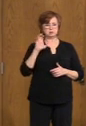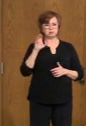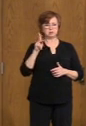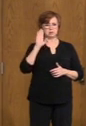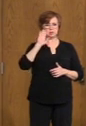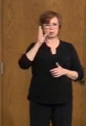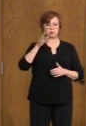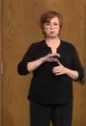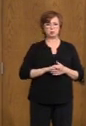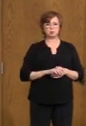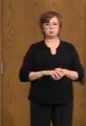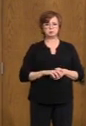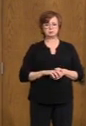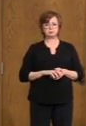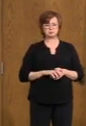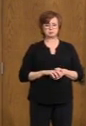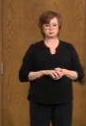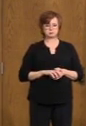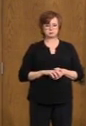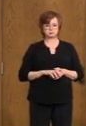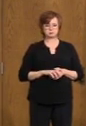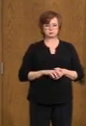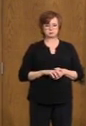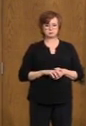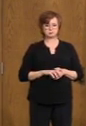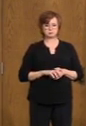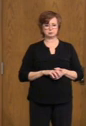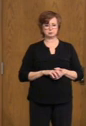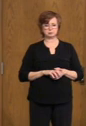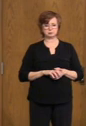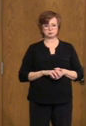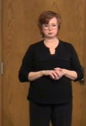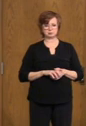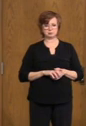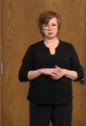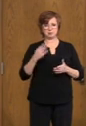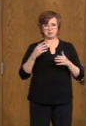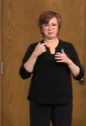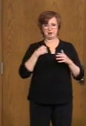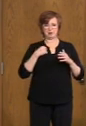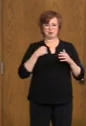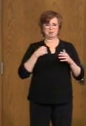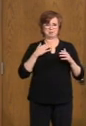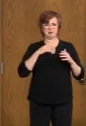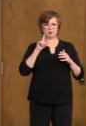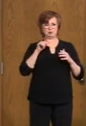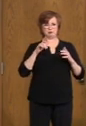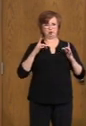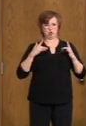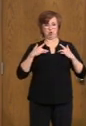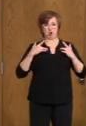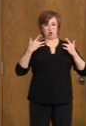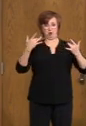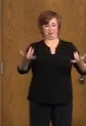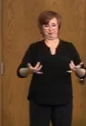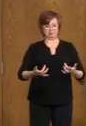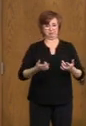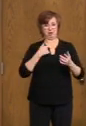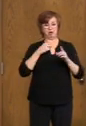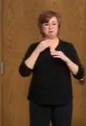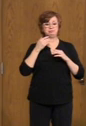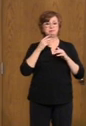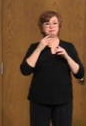Hi there. I'm curious here, and maybe this question is a few months early, but we will, at least in some of the